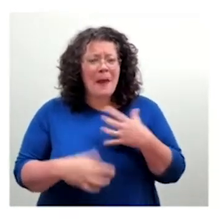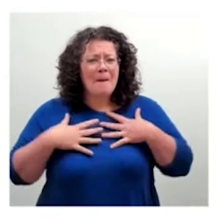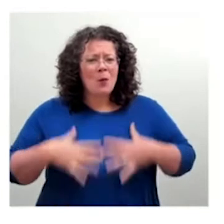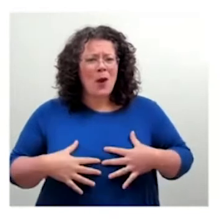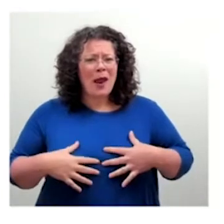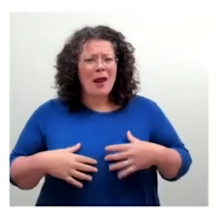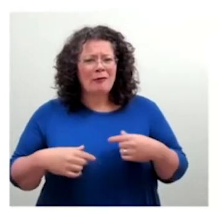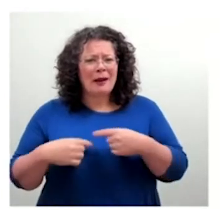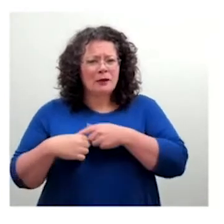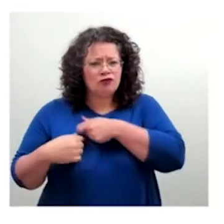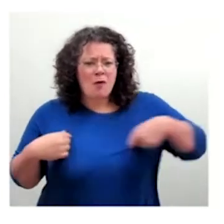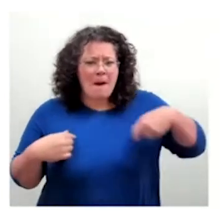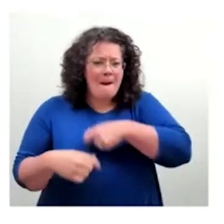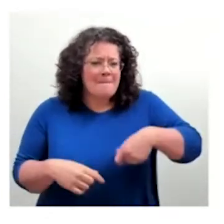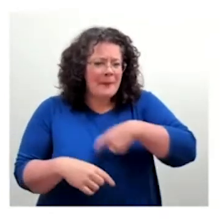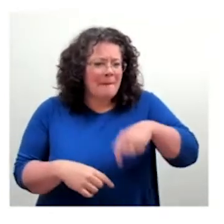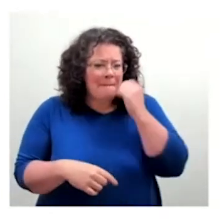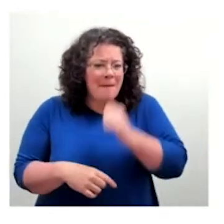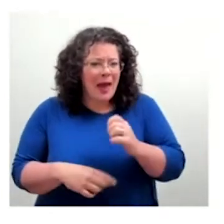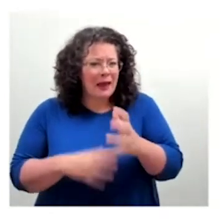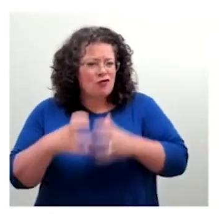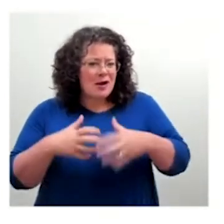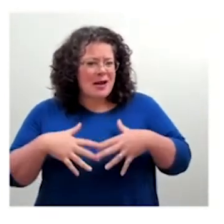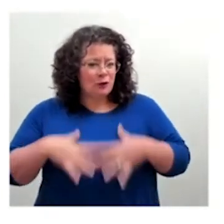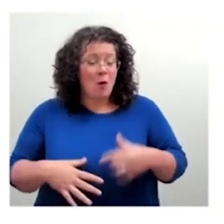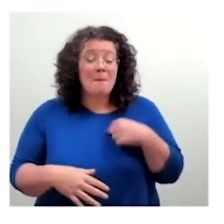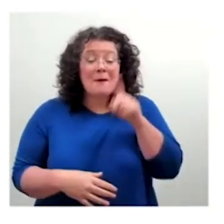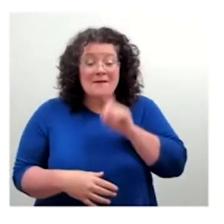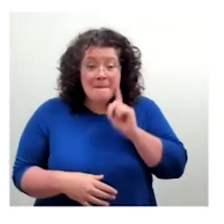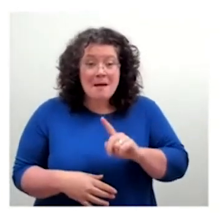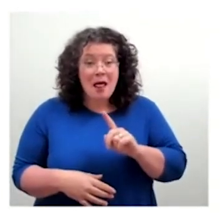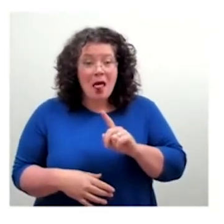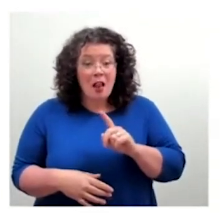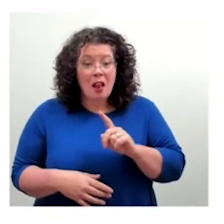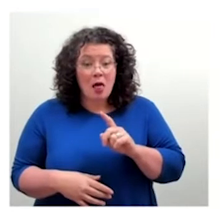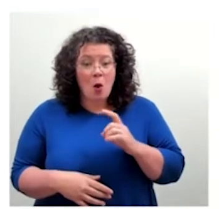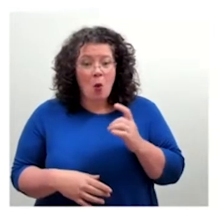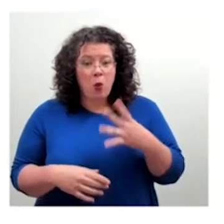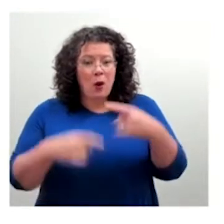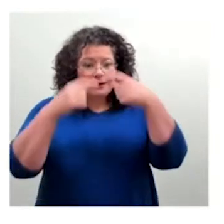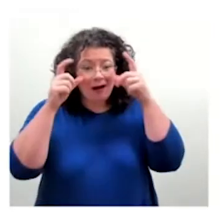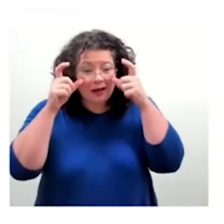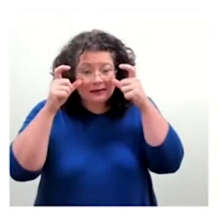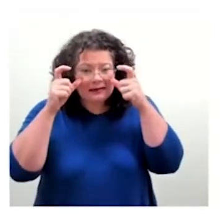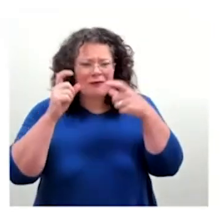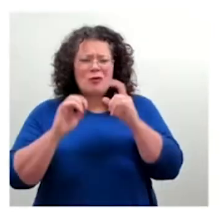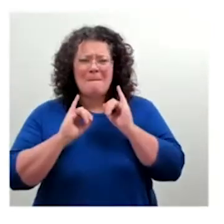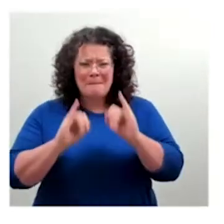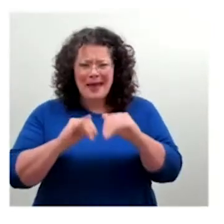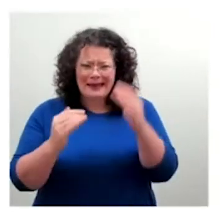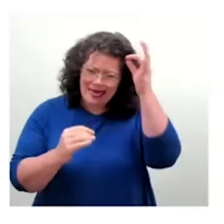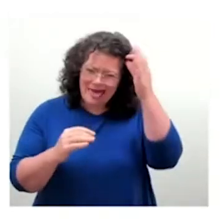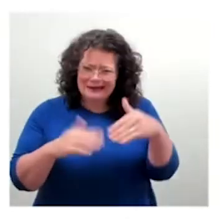back. Marisol, you're next. Hello, my name is Marisol Villena, and I work on the Accessibility